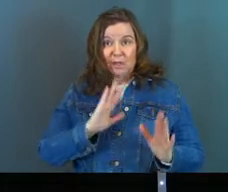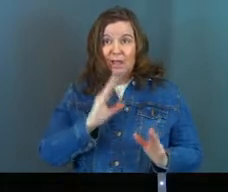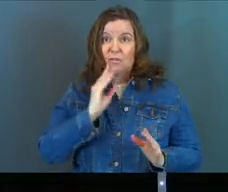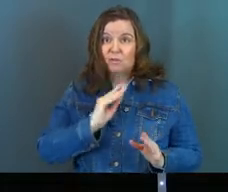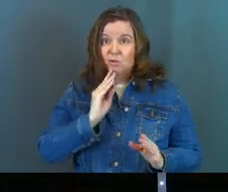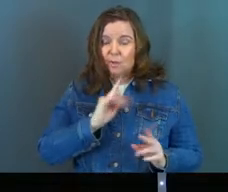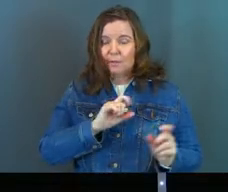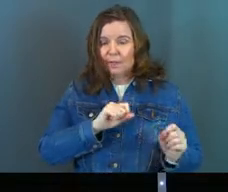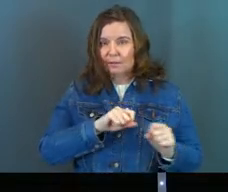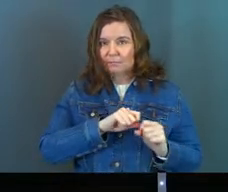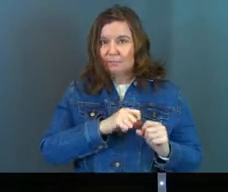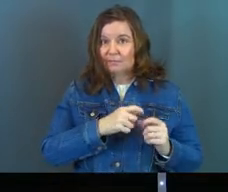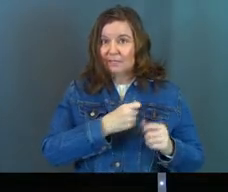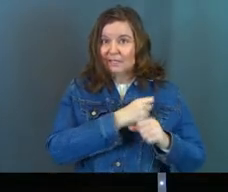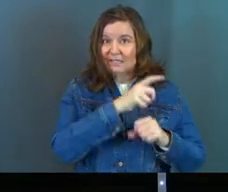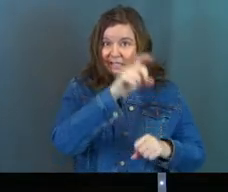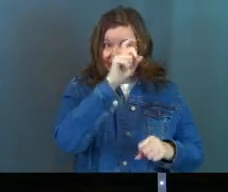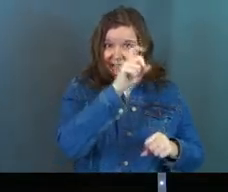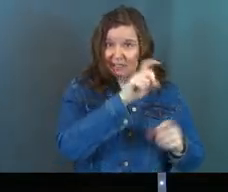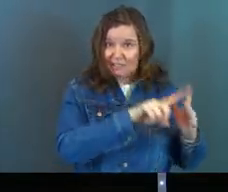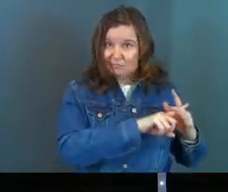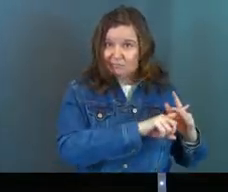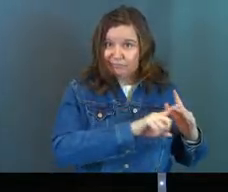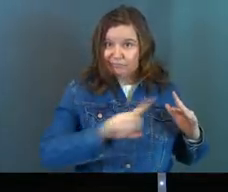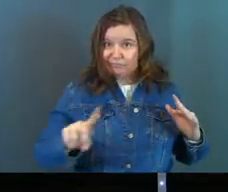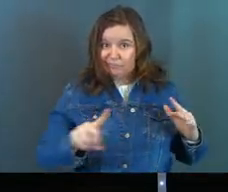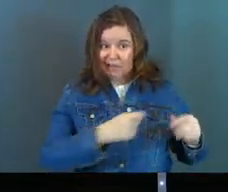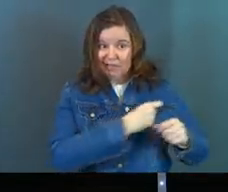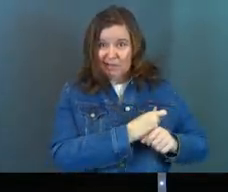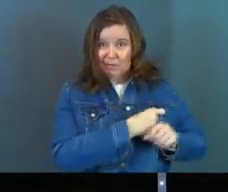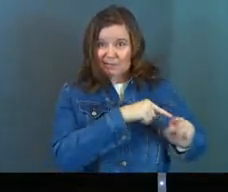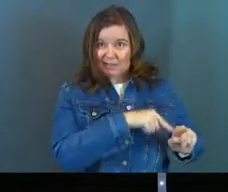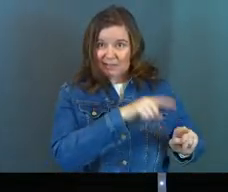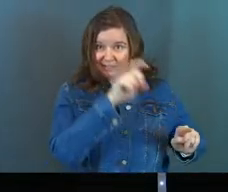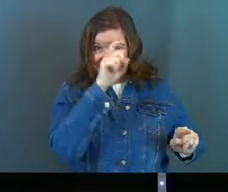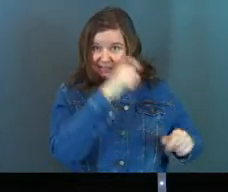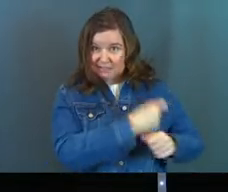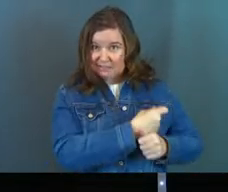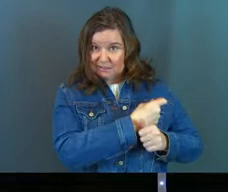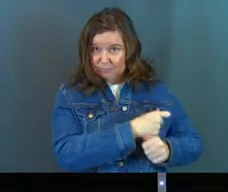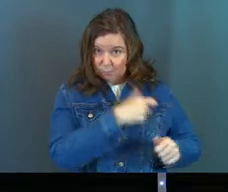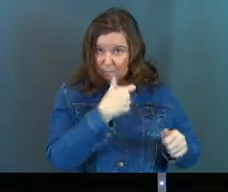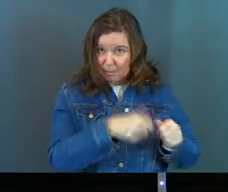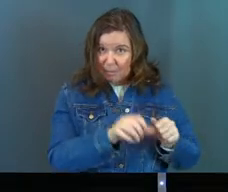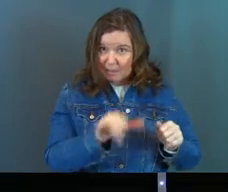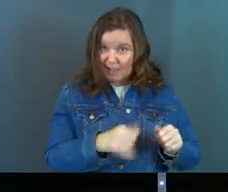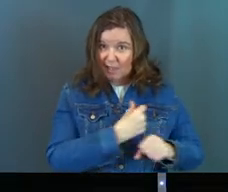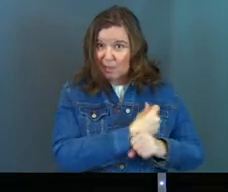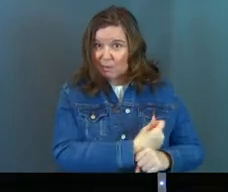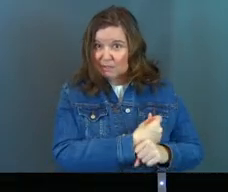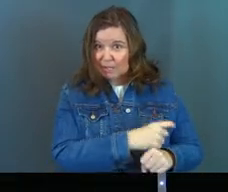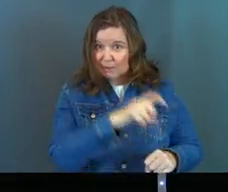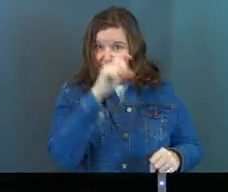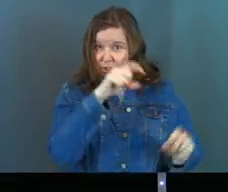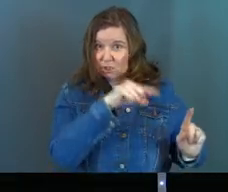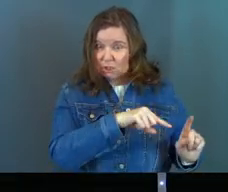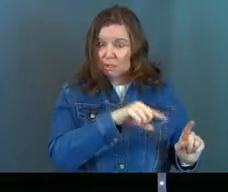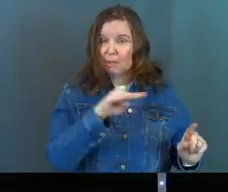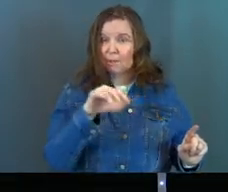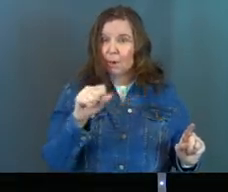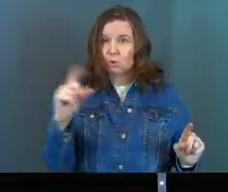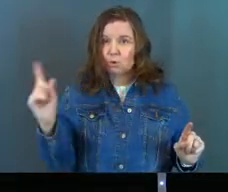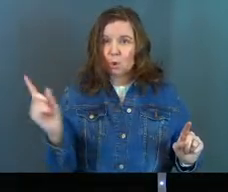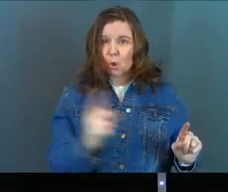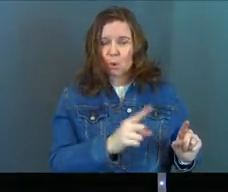the Jews, they have come out of Egypt, and they were slaves there in Egypt. Do you guys remember that? They're slaves there in Egypt.